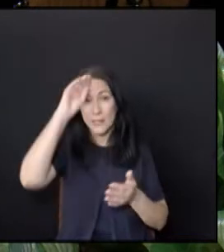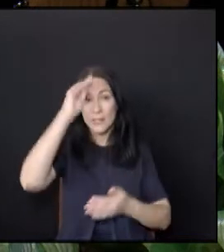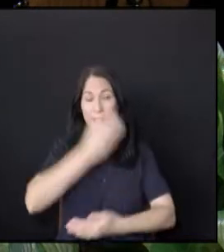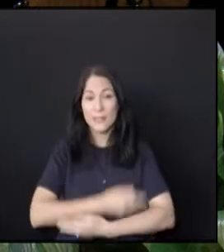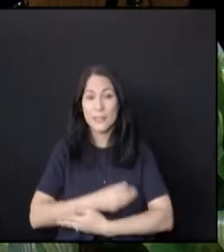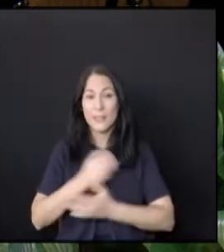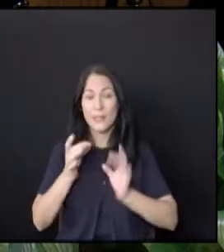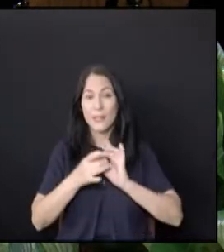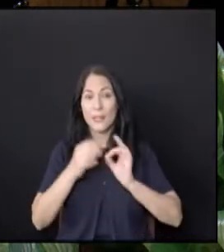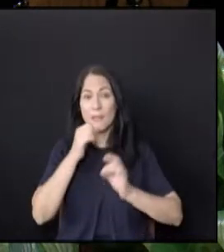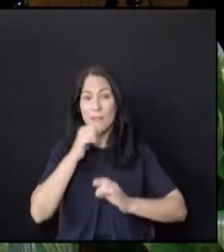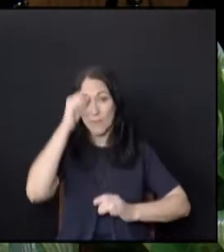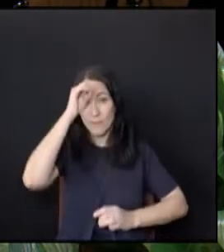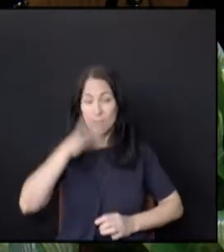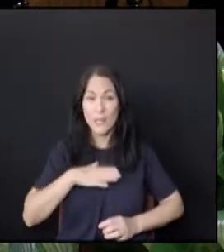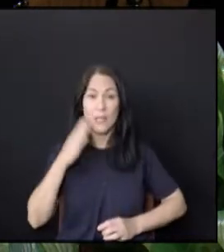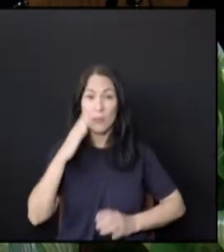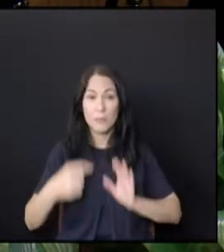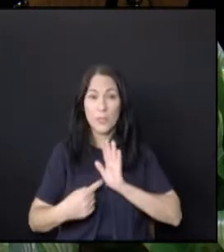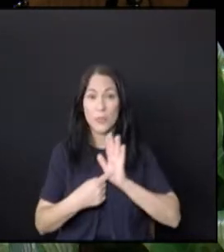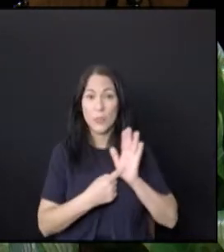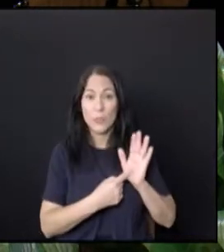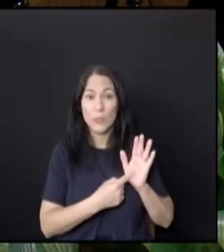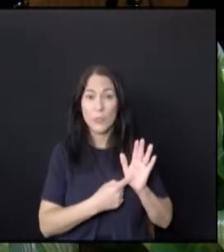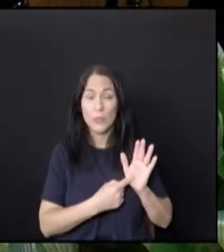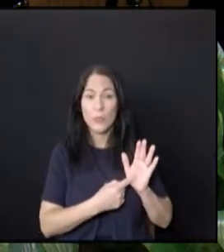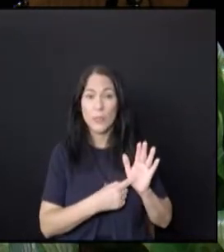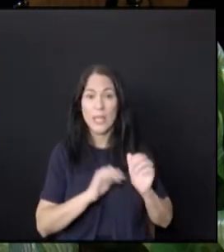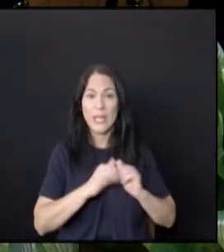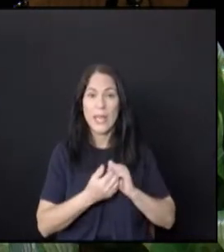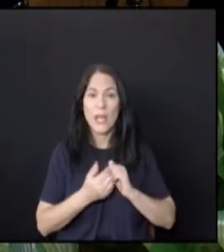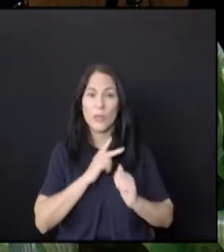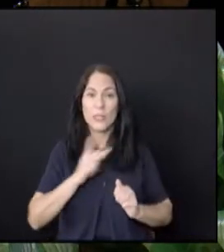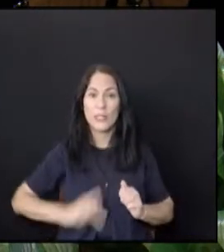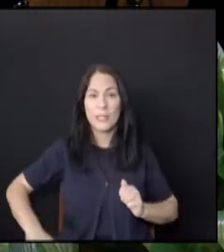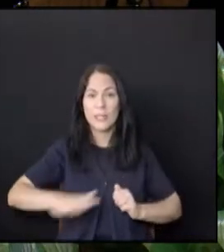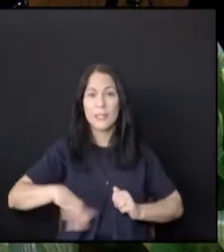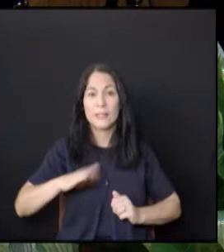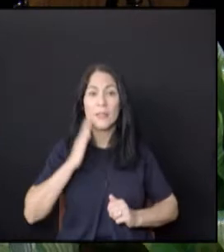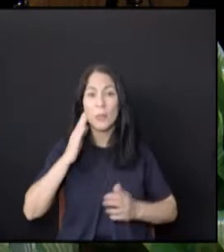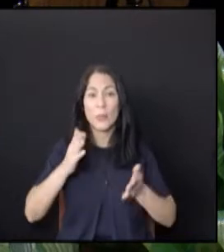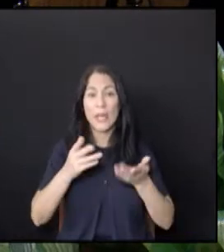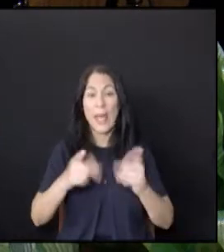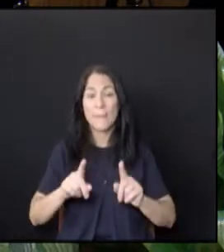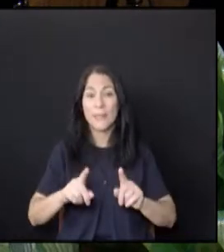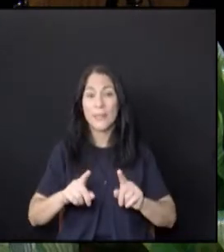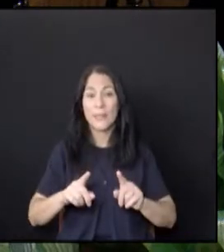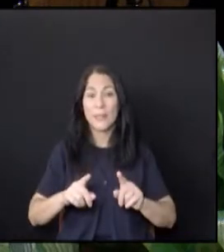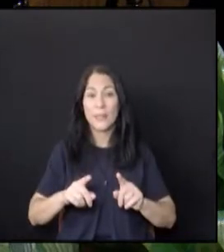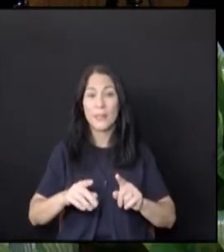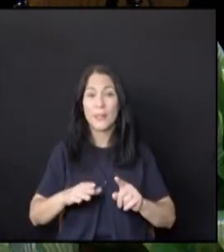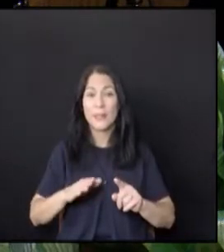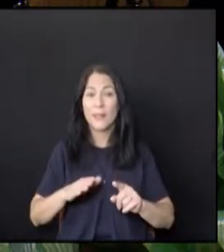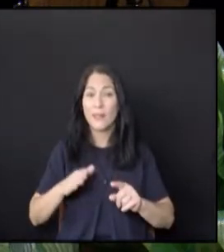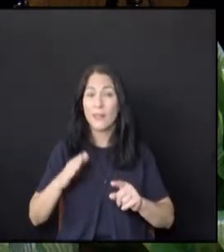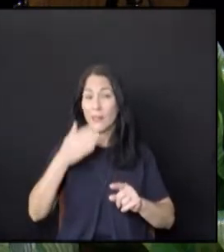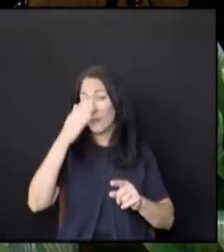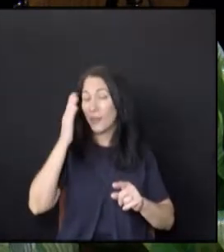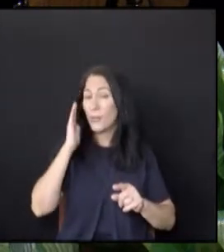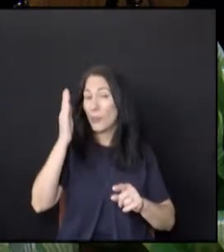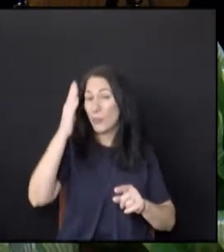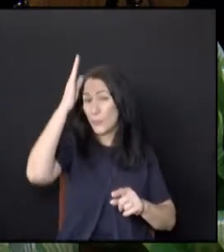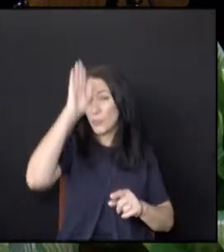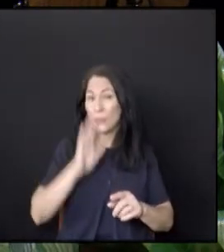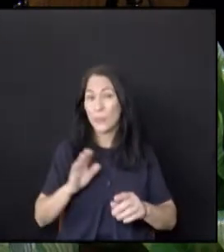how his kingdom should come upon the earth. Would God be faithful in revealing, in inaugurating,